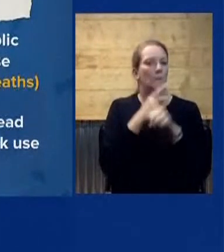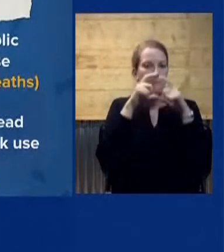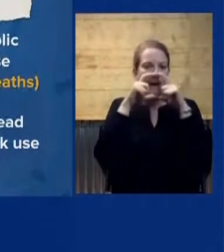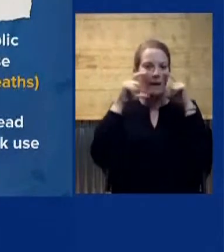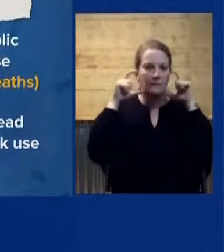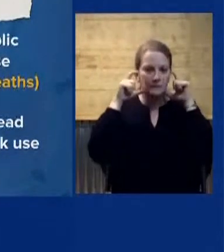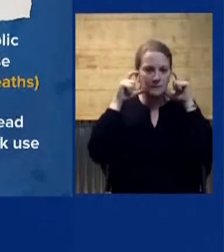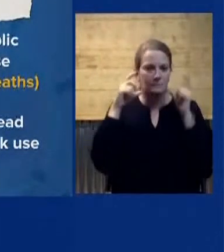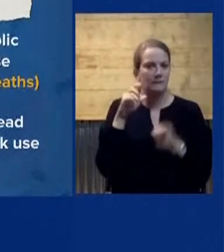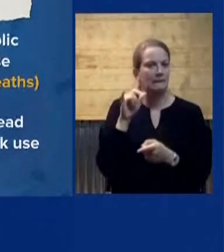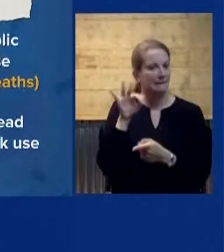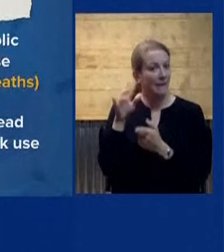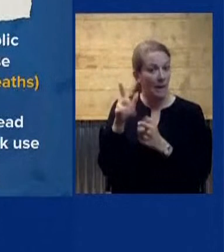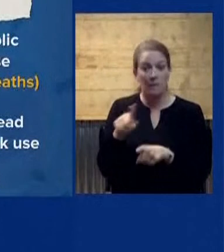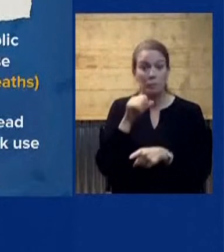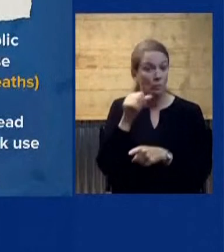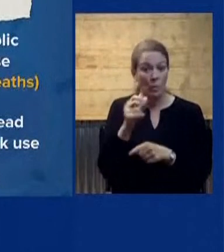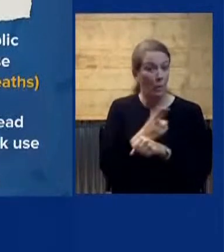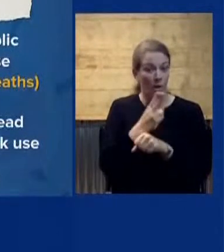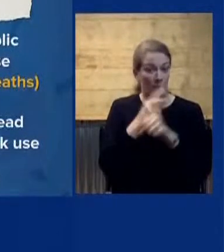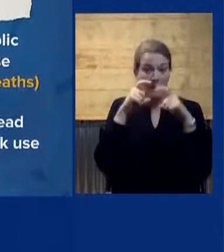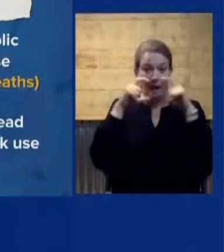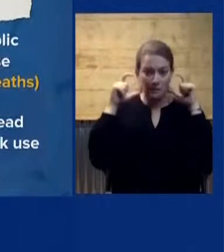Think about this.